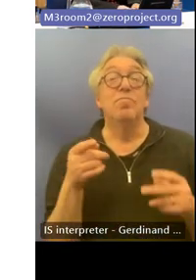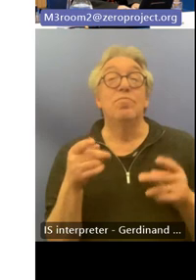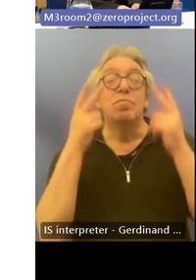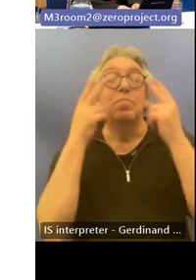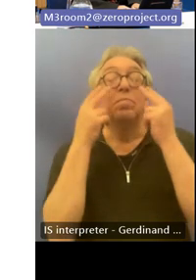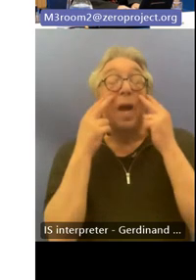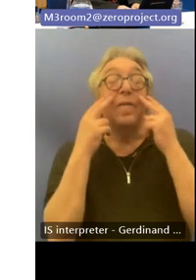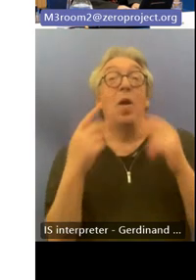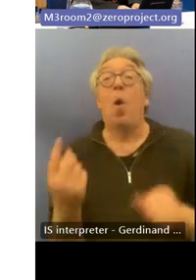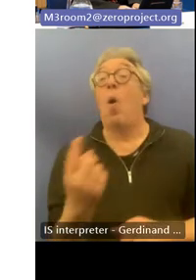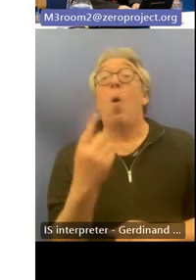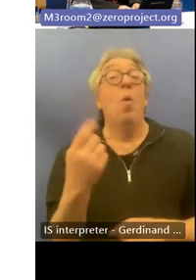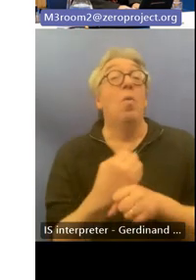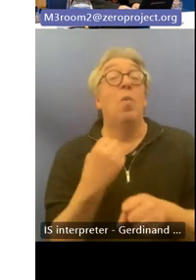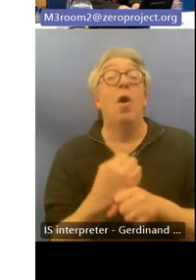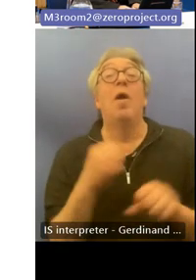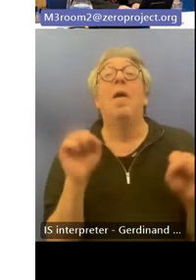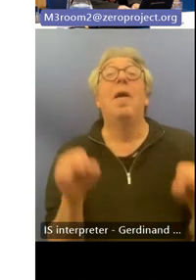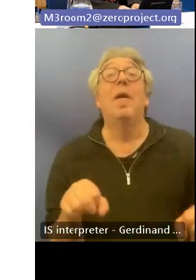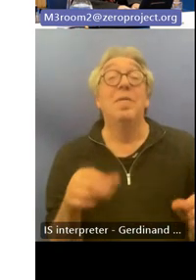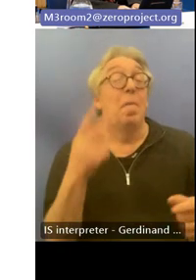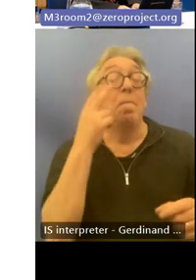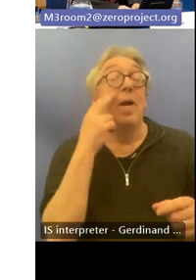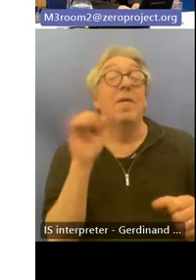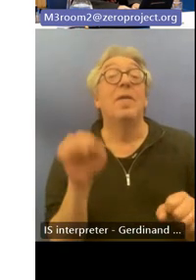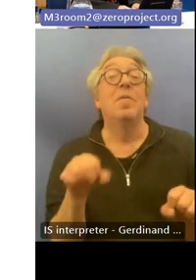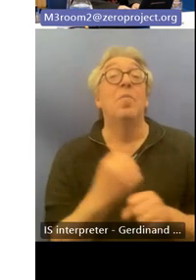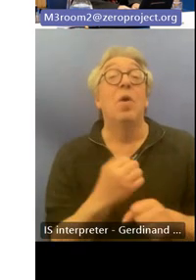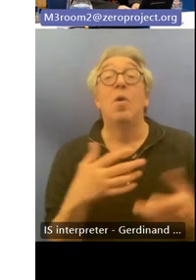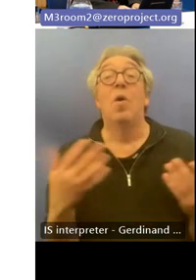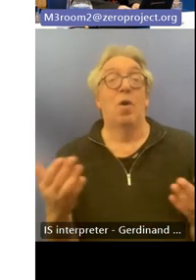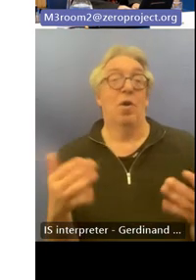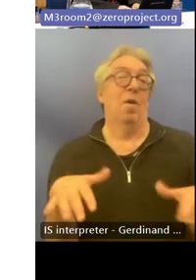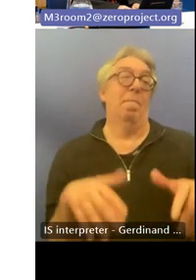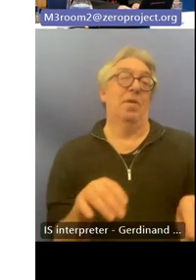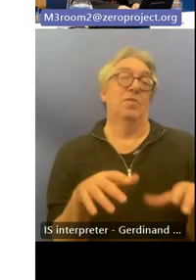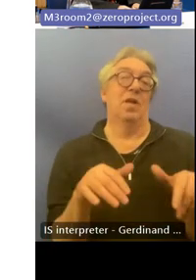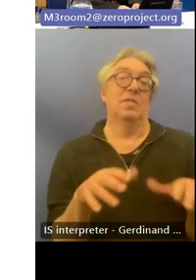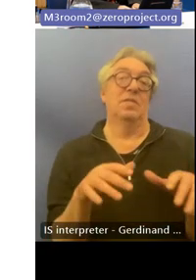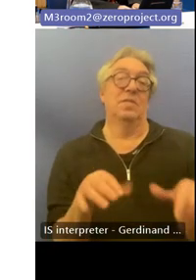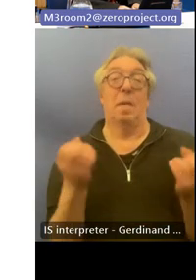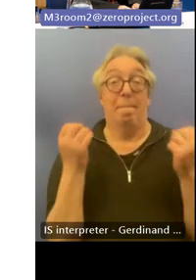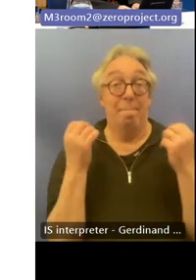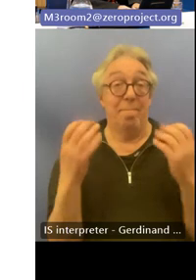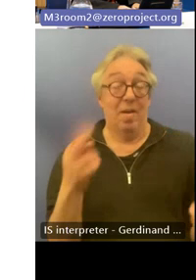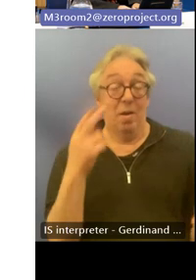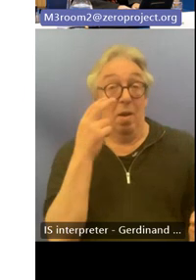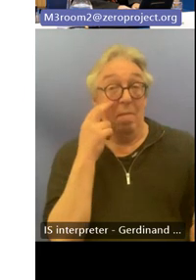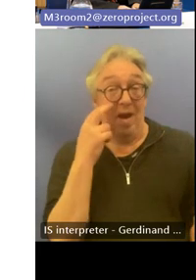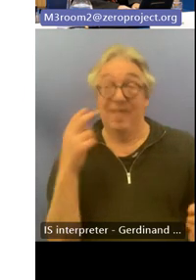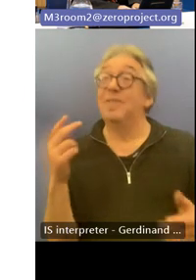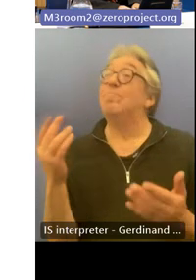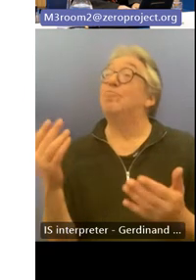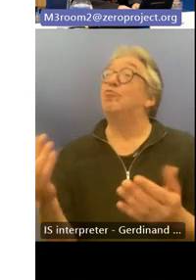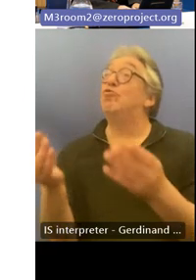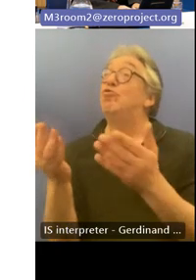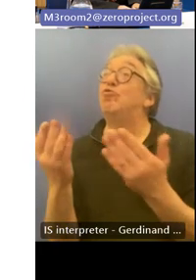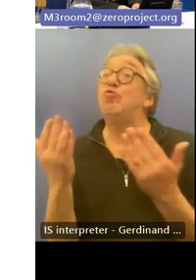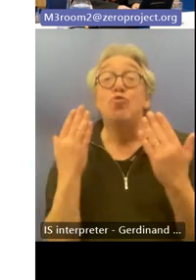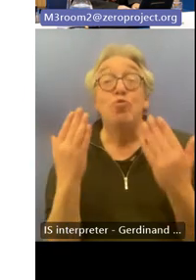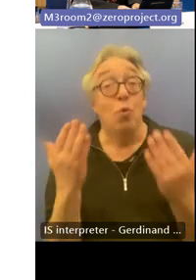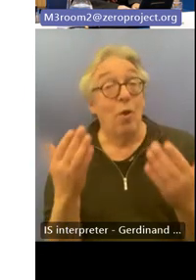country. Many youths, academic holders are sitting in hopeless after graduation. We could